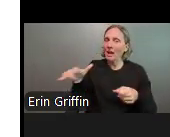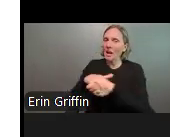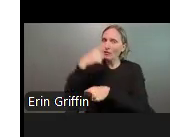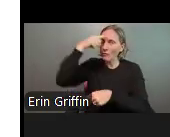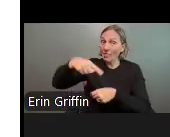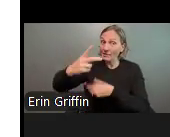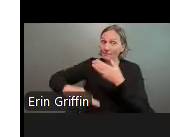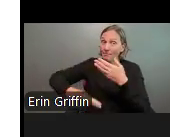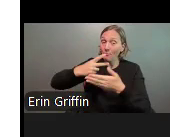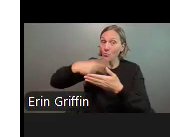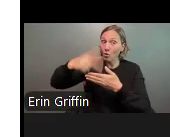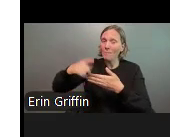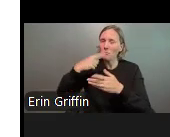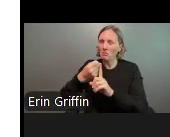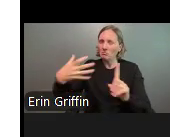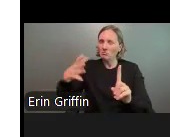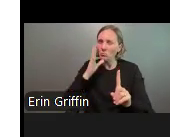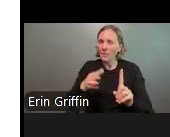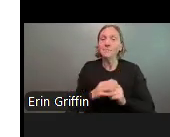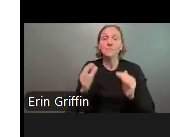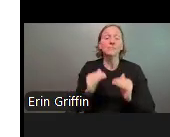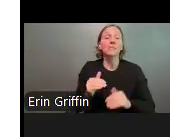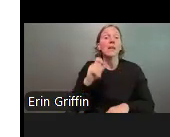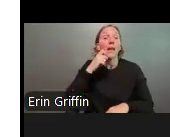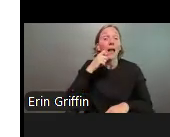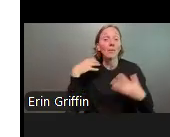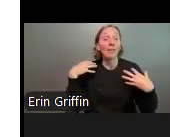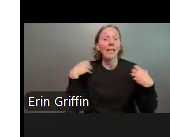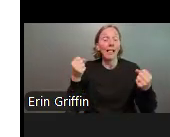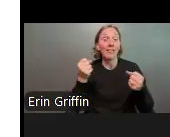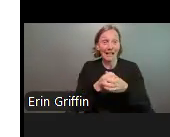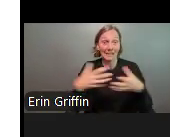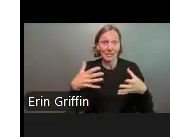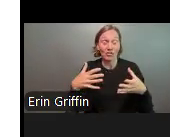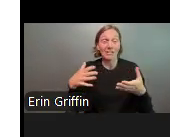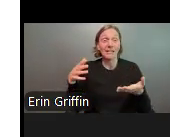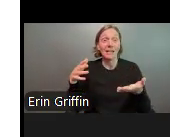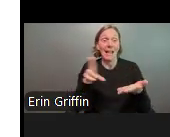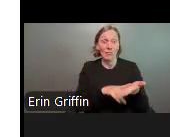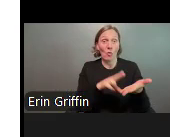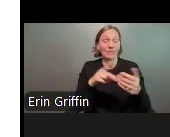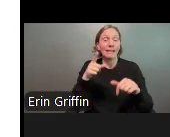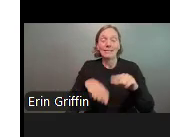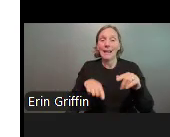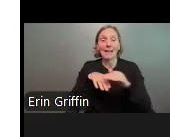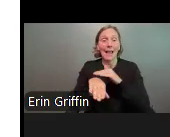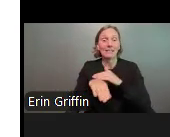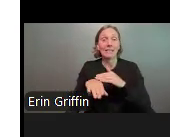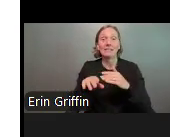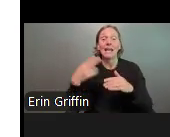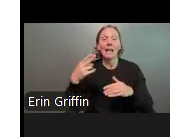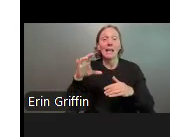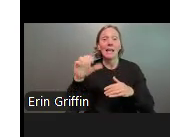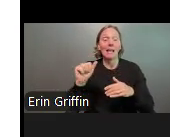more. And then Apple Health Expansion enrollees cannot access Healthcare Authority's Interpreter Services